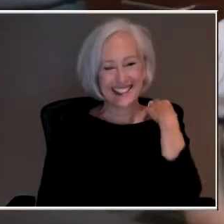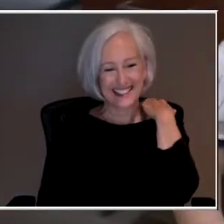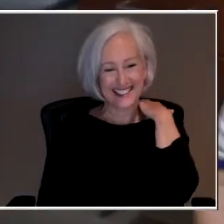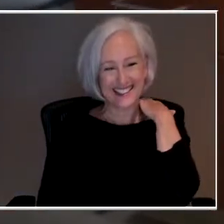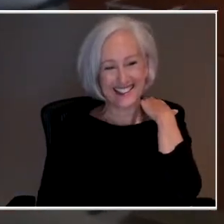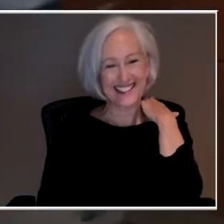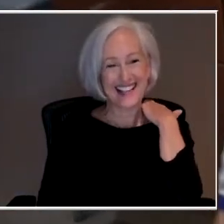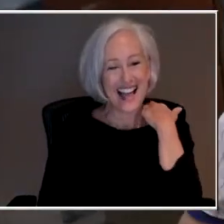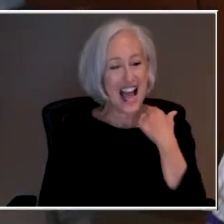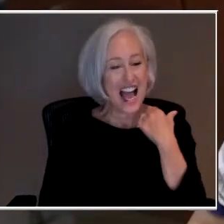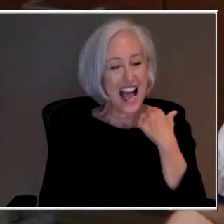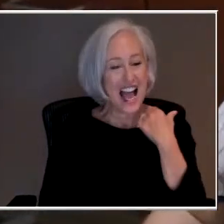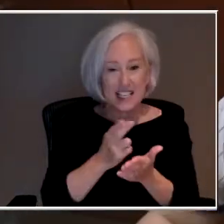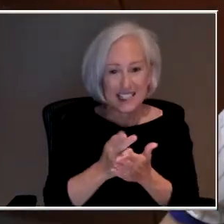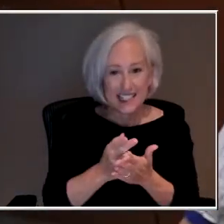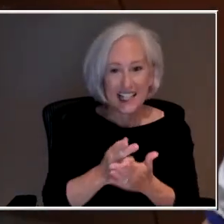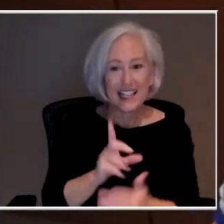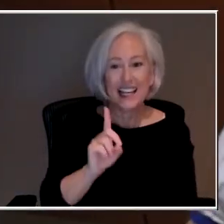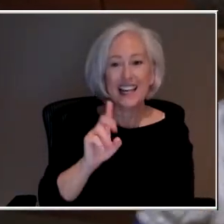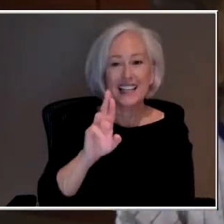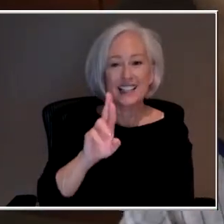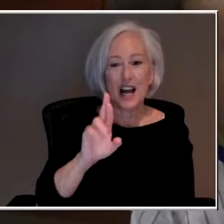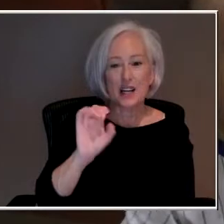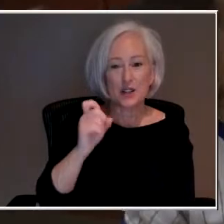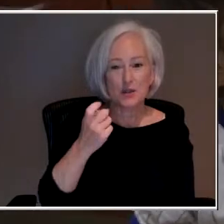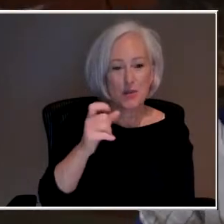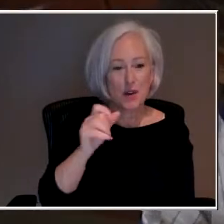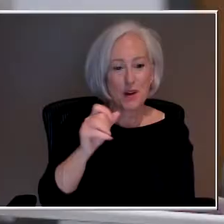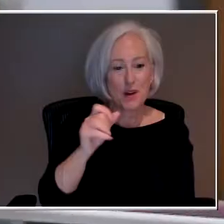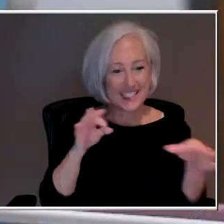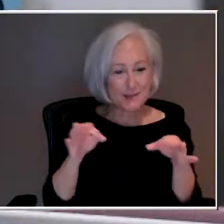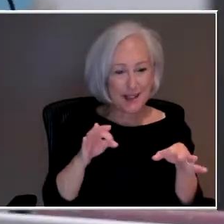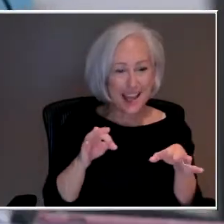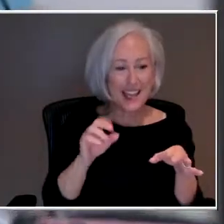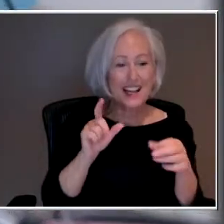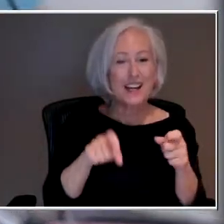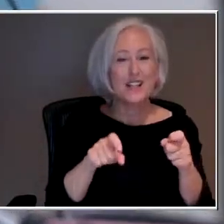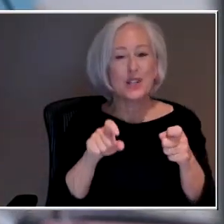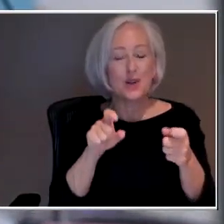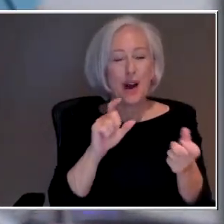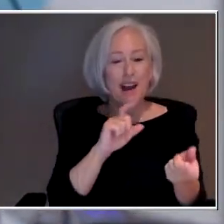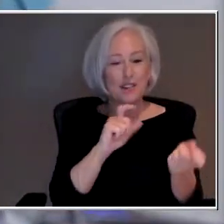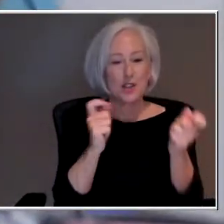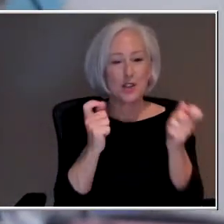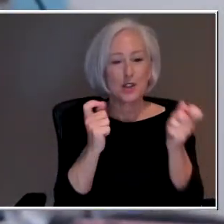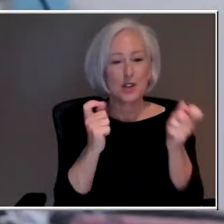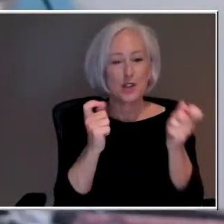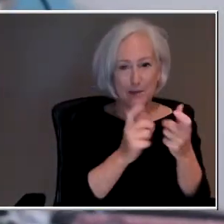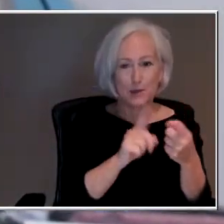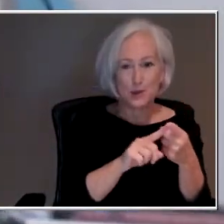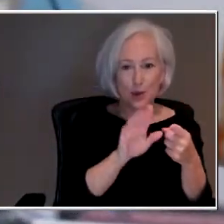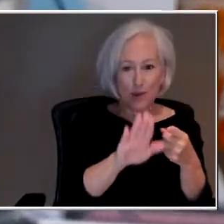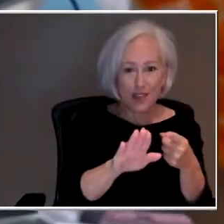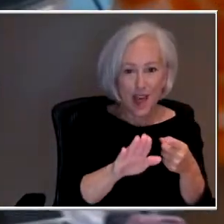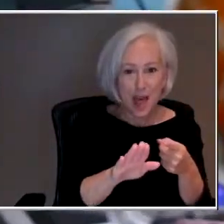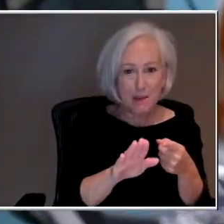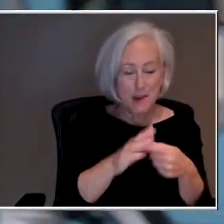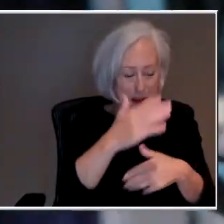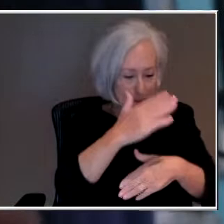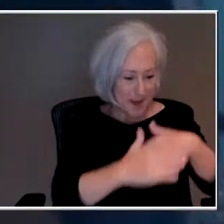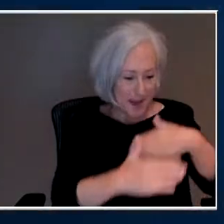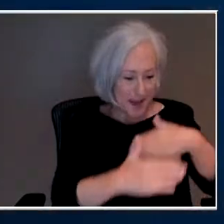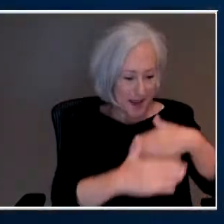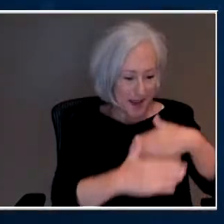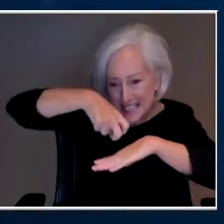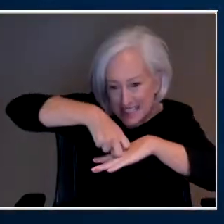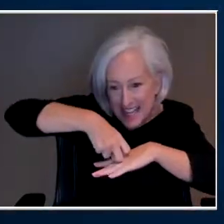mean, as Dr. Brocksterman kind of explained, you have to kind of adapt to their energy and make them feel as comfortable as you can. You're pulling out the stops Yeah, here. we obviously But Mr.